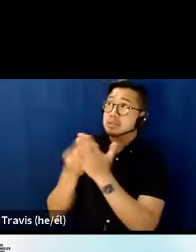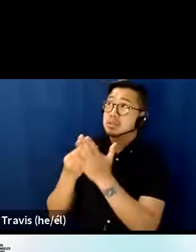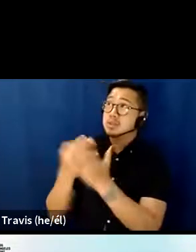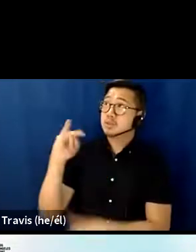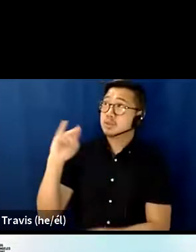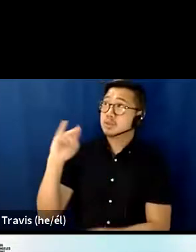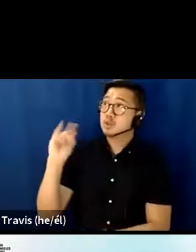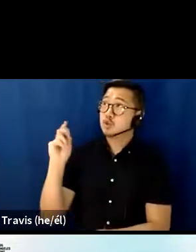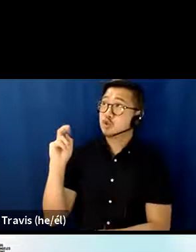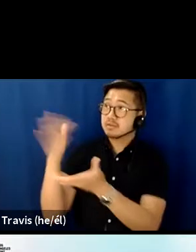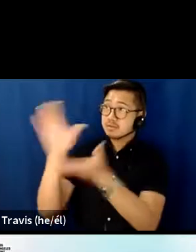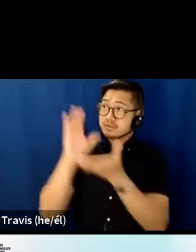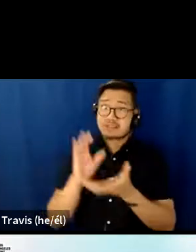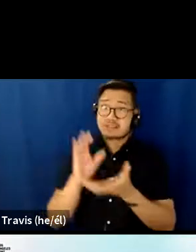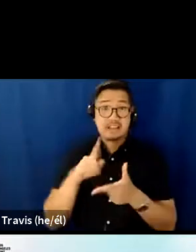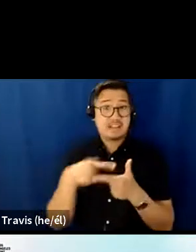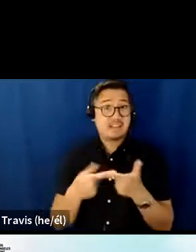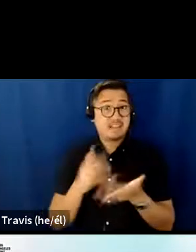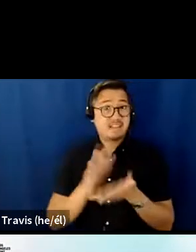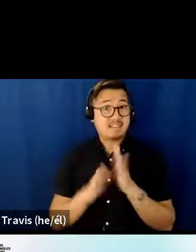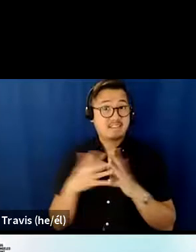what I started doing was just